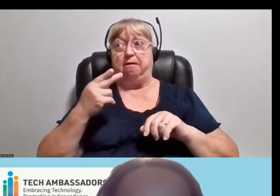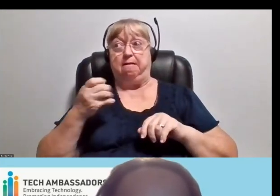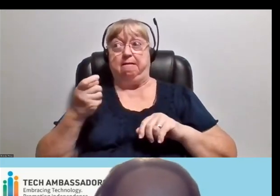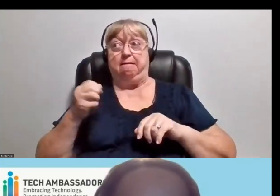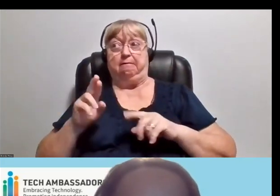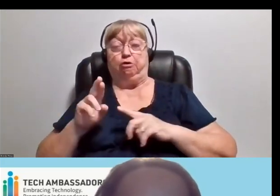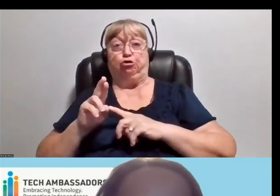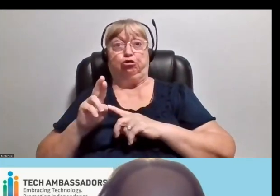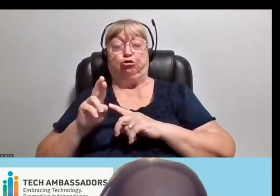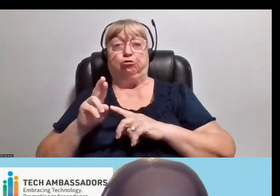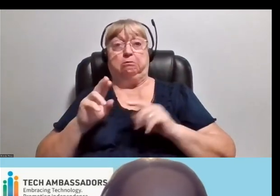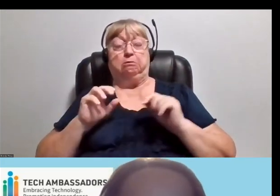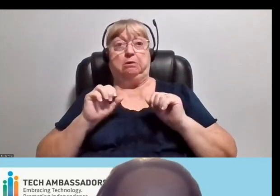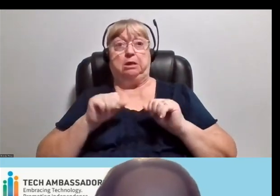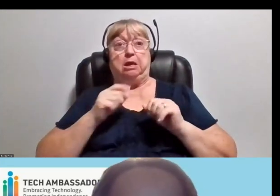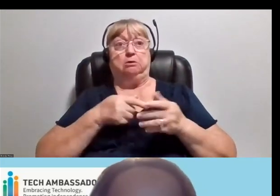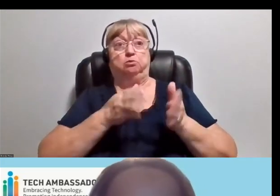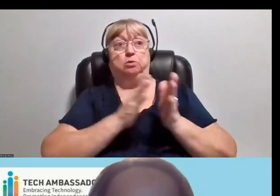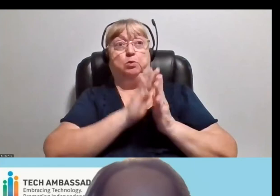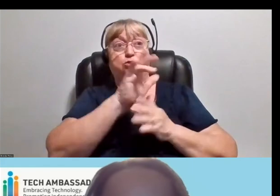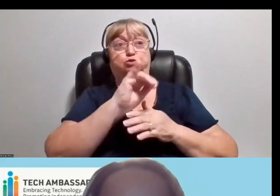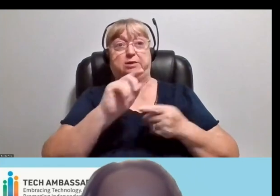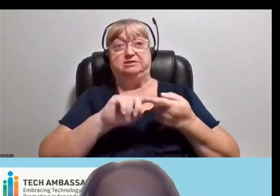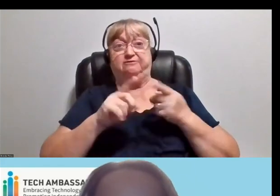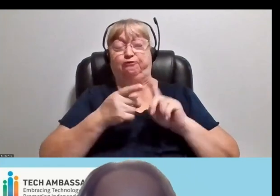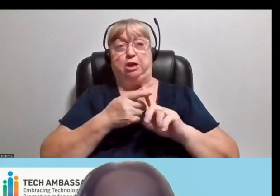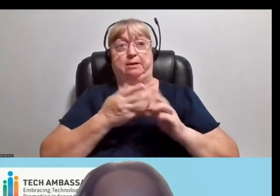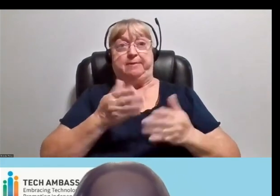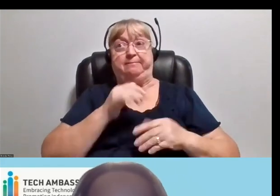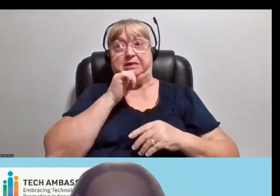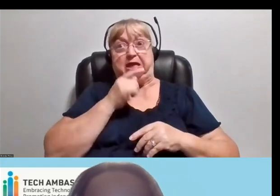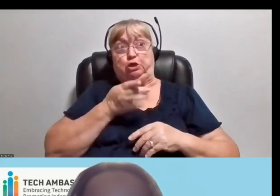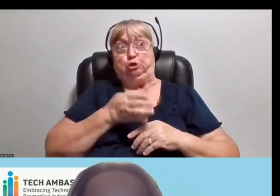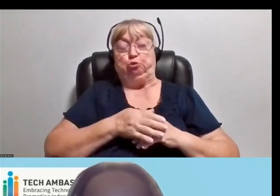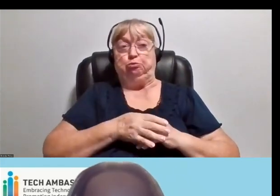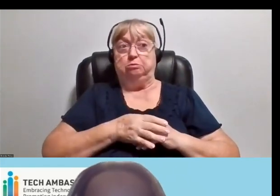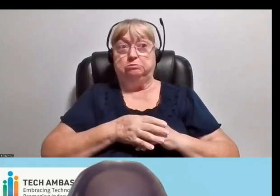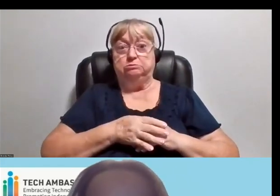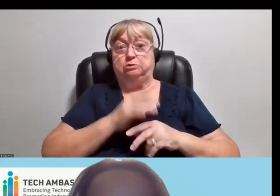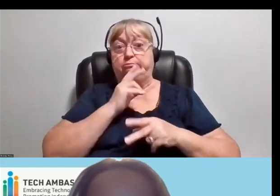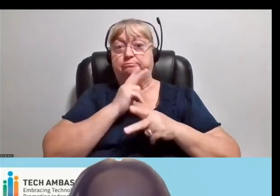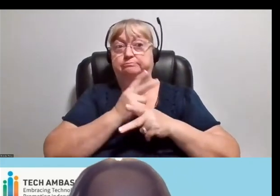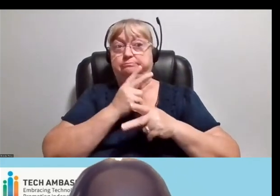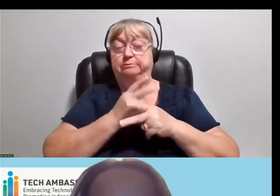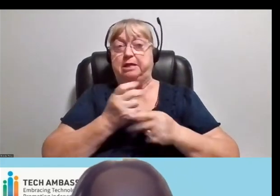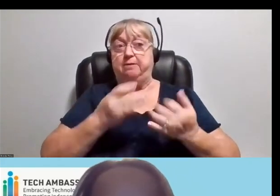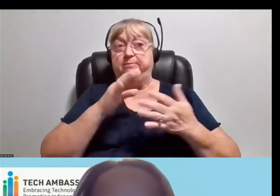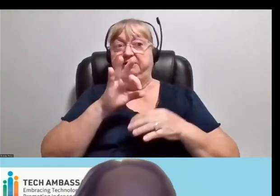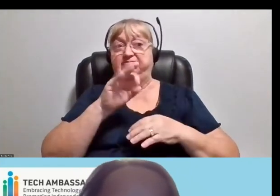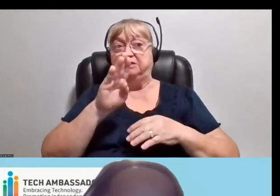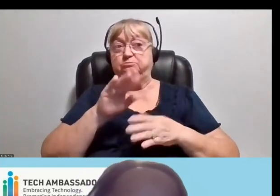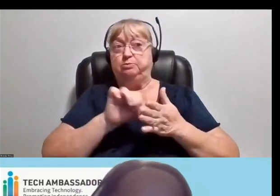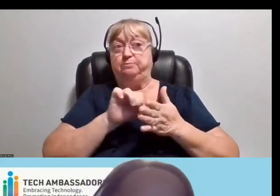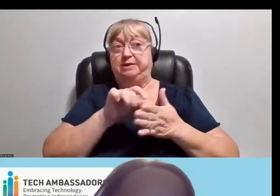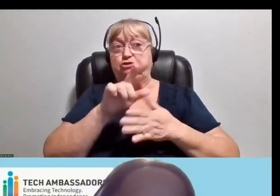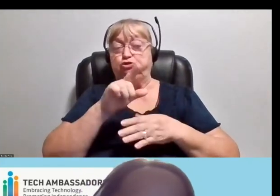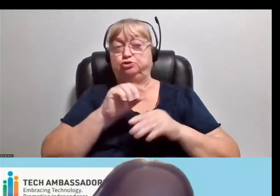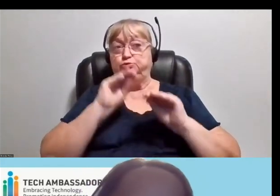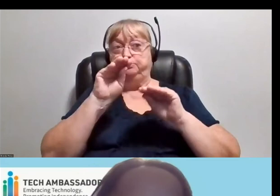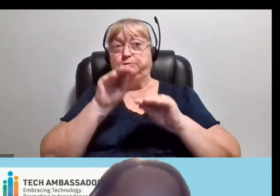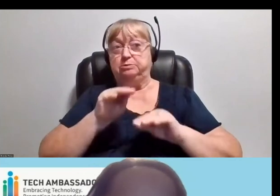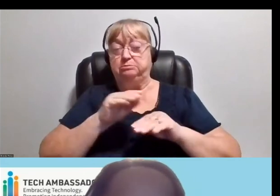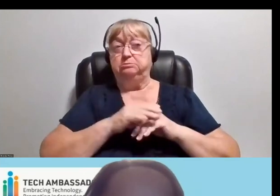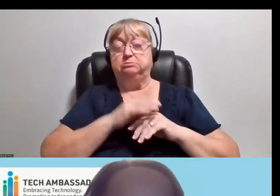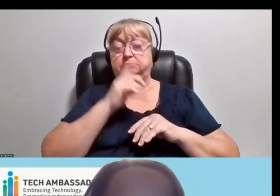something, and they request you as a friend and it might not be you. So be careful how many Facebook pages you put on,